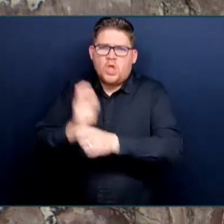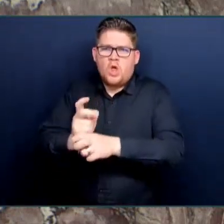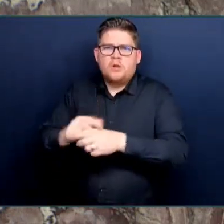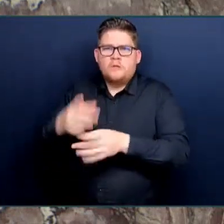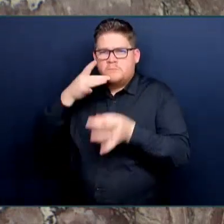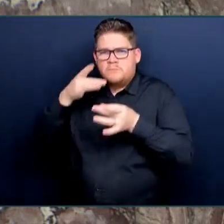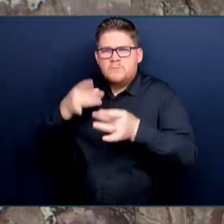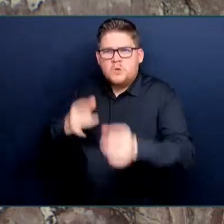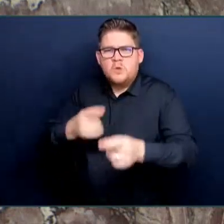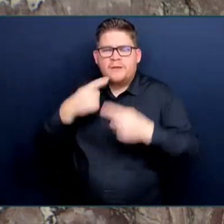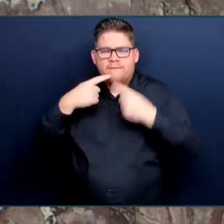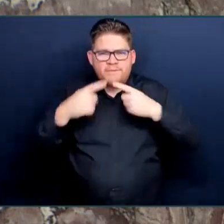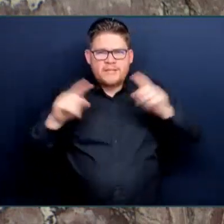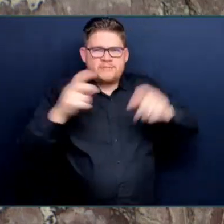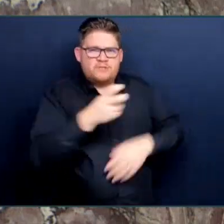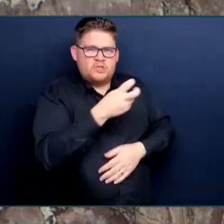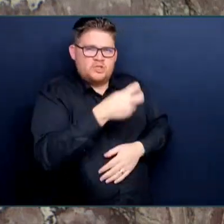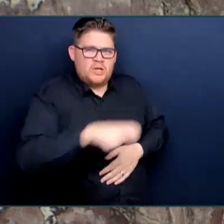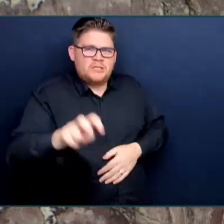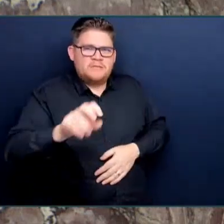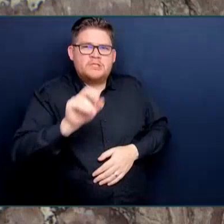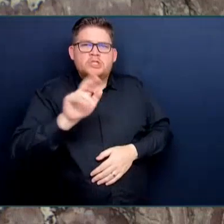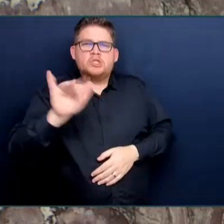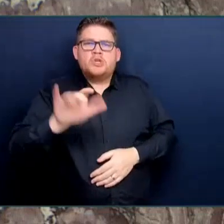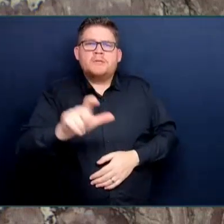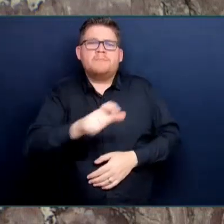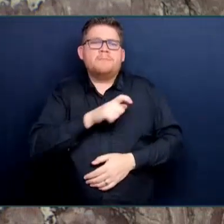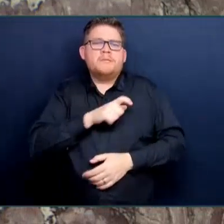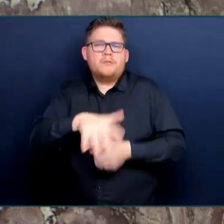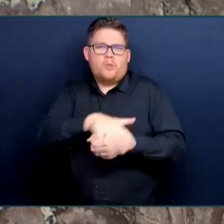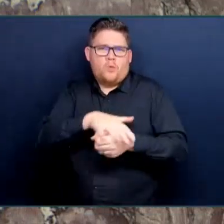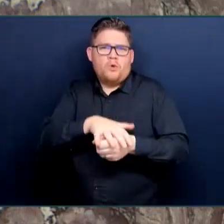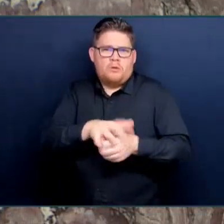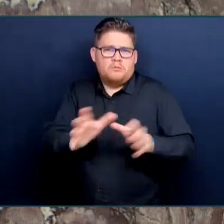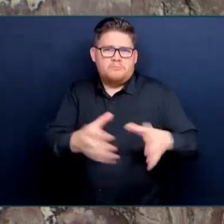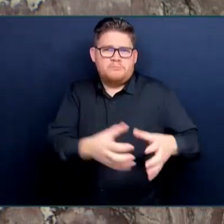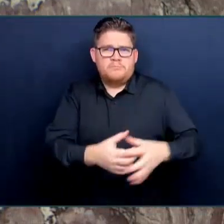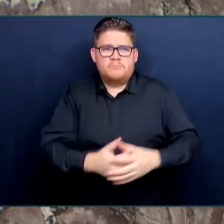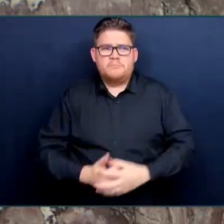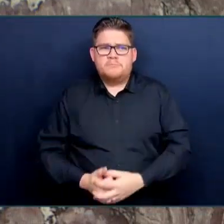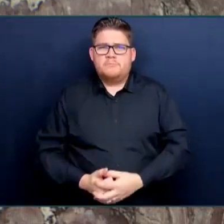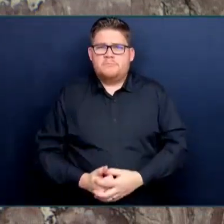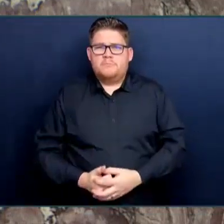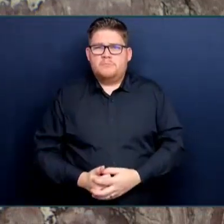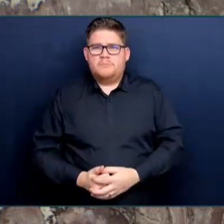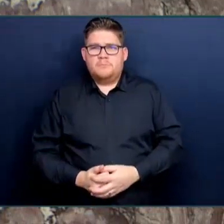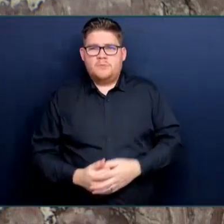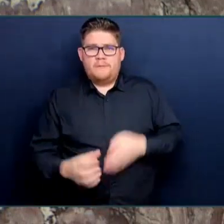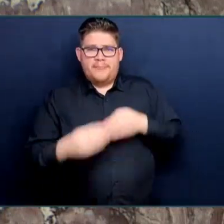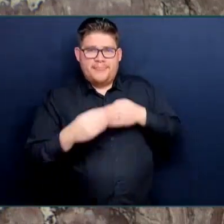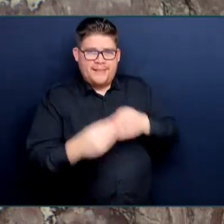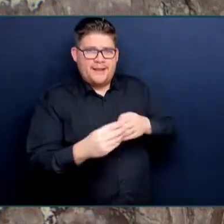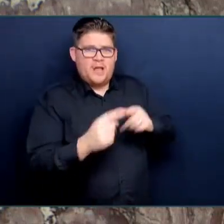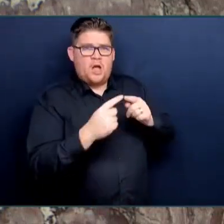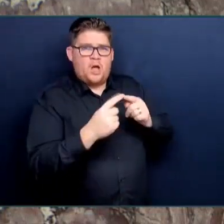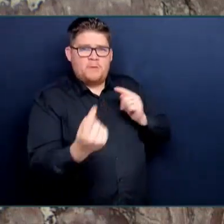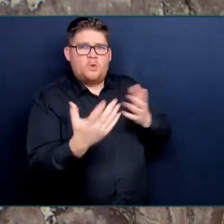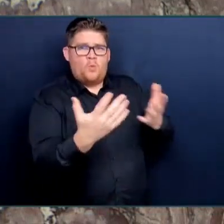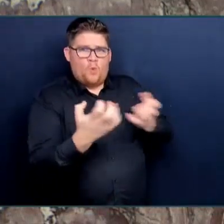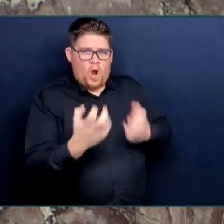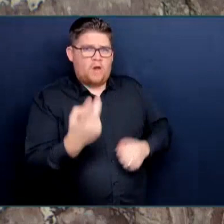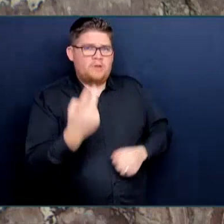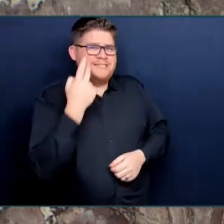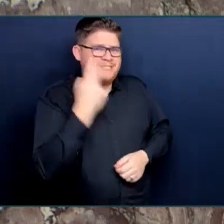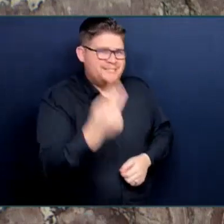Surrey's own local police force, Honourable Speaker. So the Leader of the Opposition wanted to see the Surrey police force take place, but since